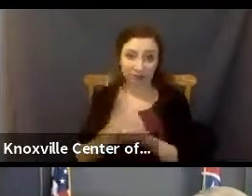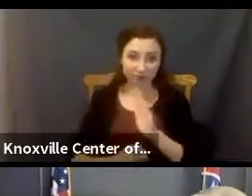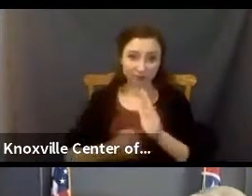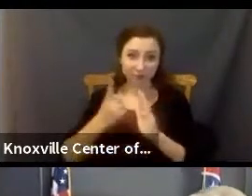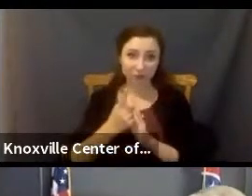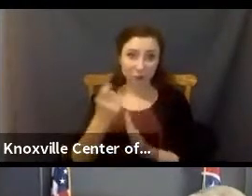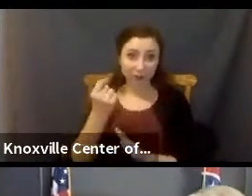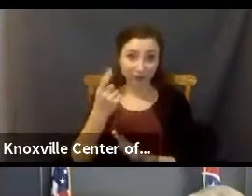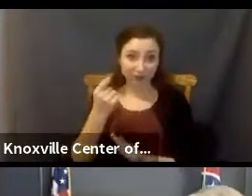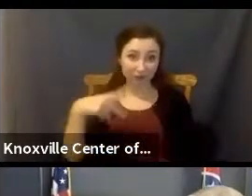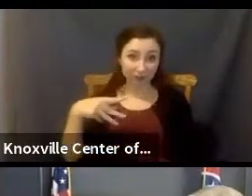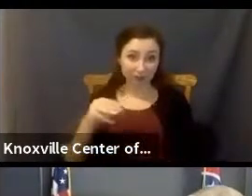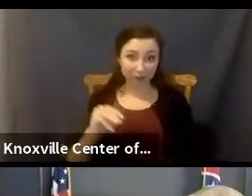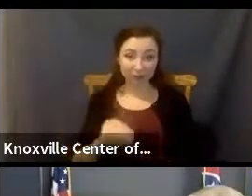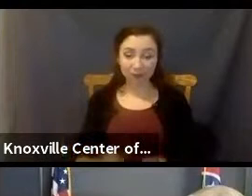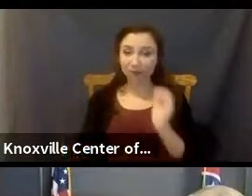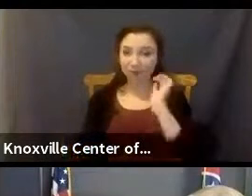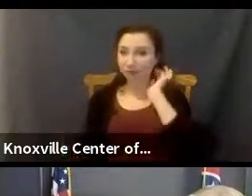p.m.?